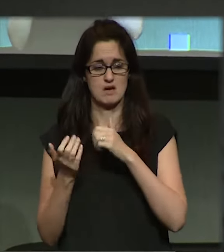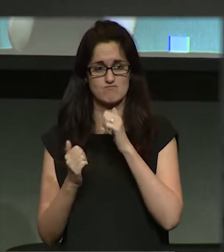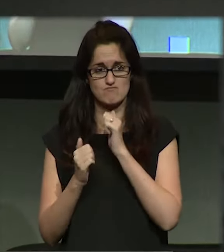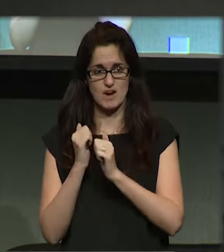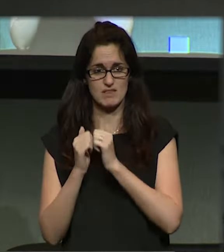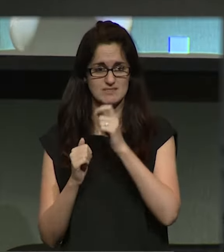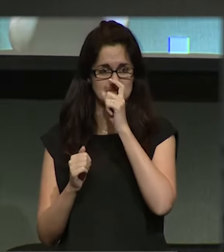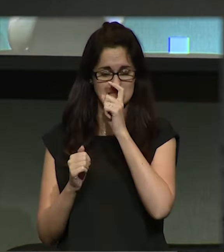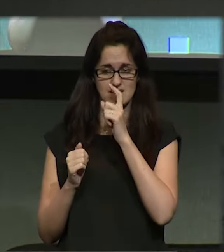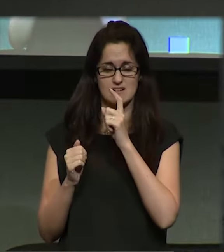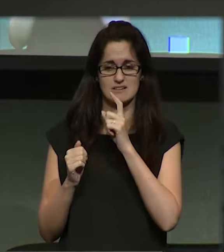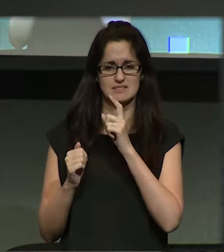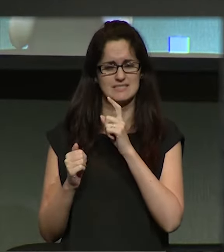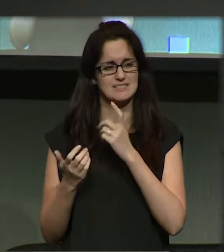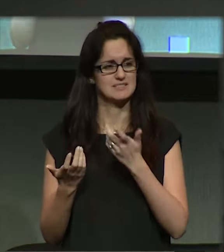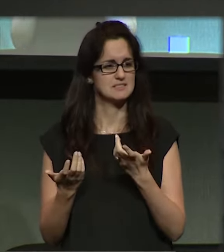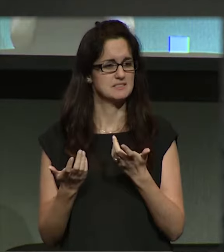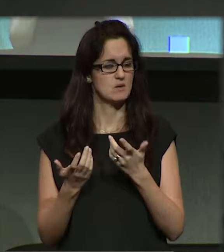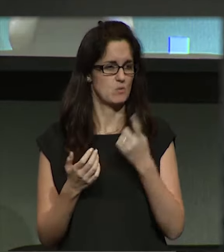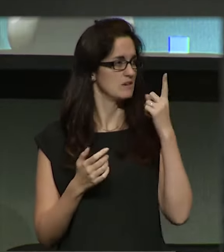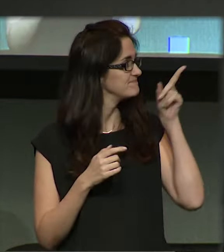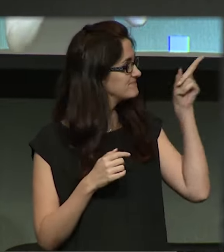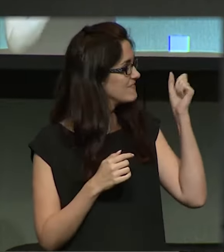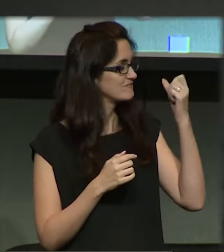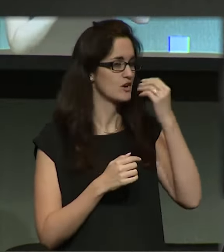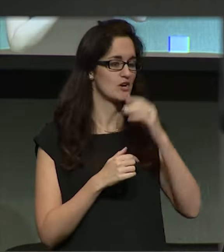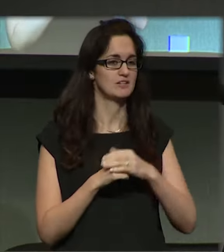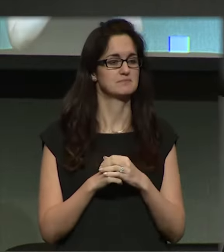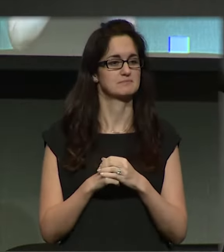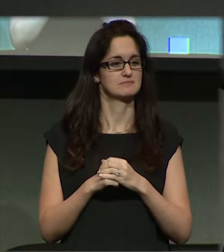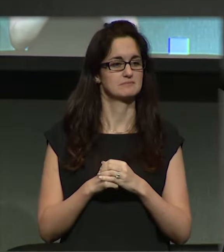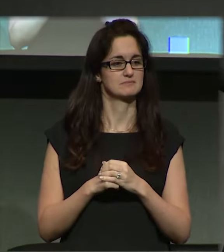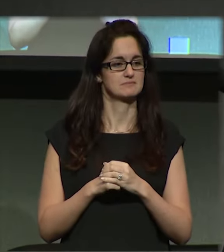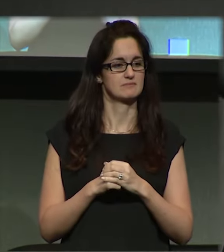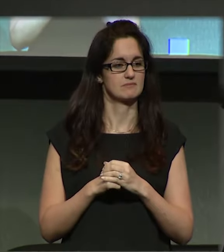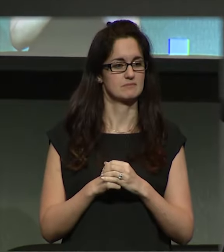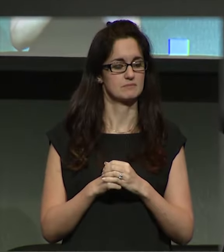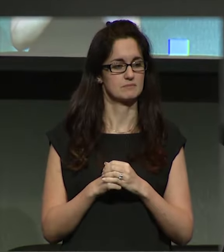Tracy, and she says, oh yeah, I remember this teacher when we were in grade two, and she said,